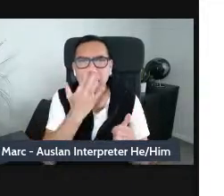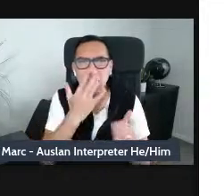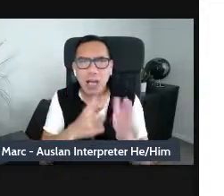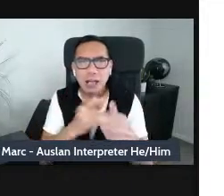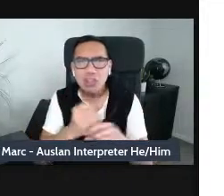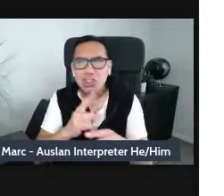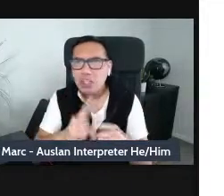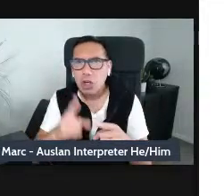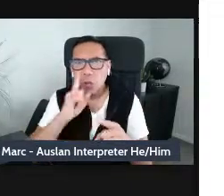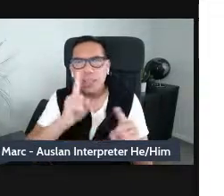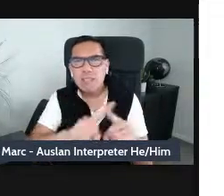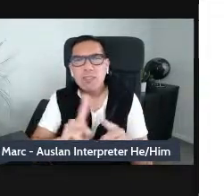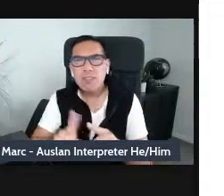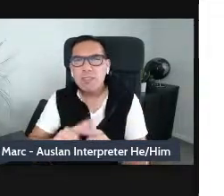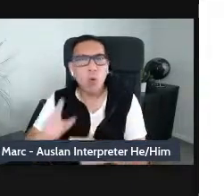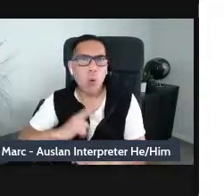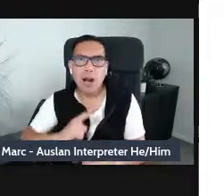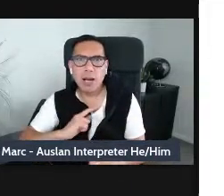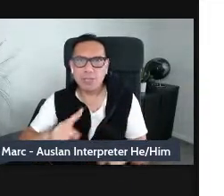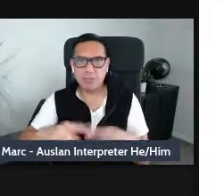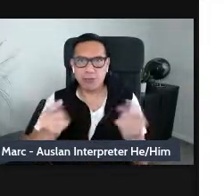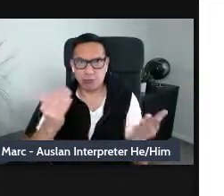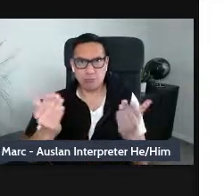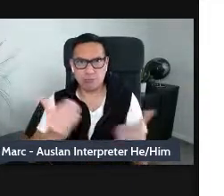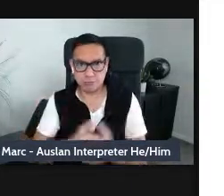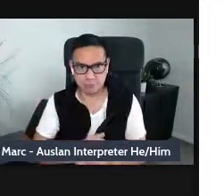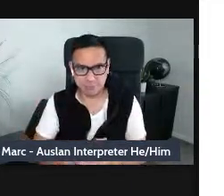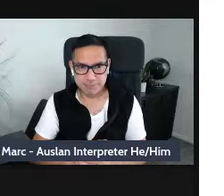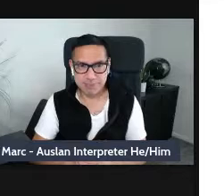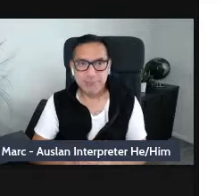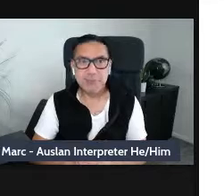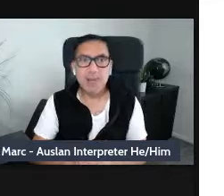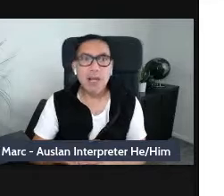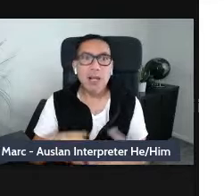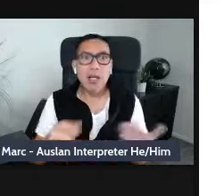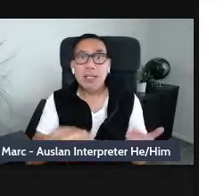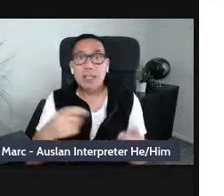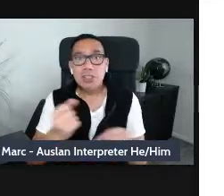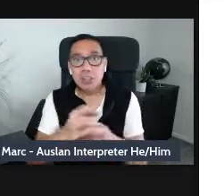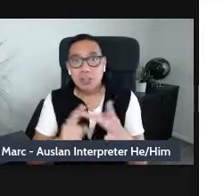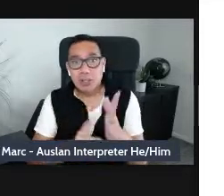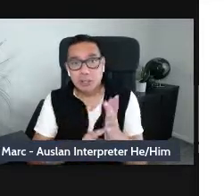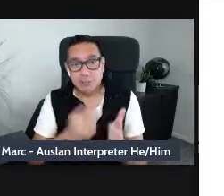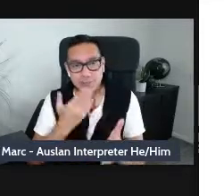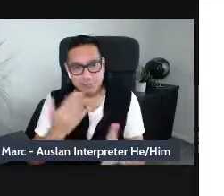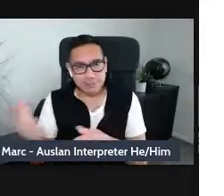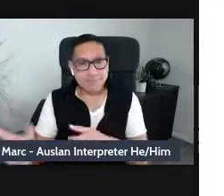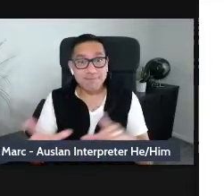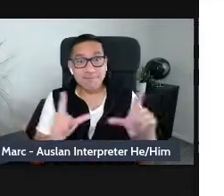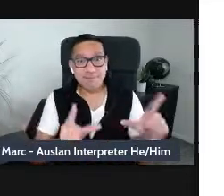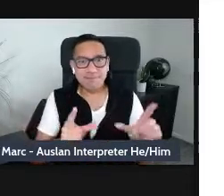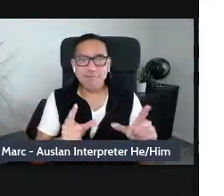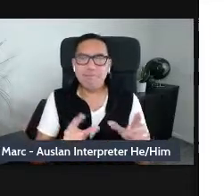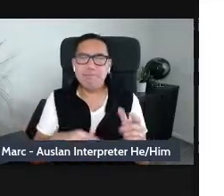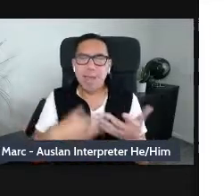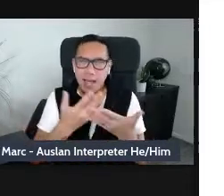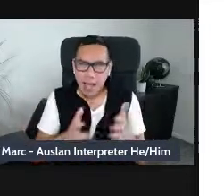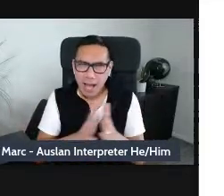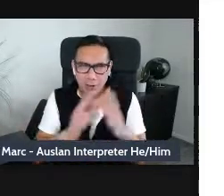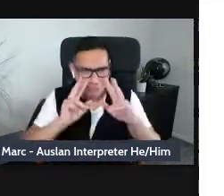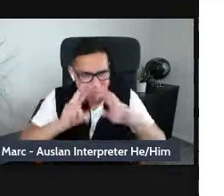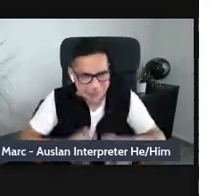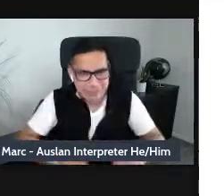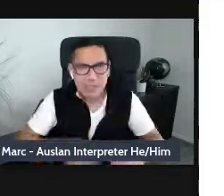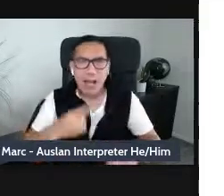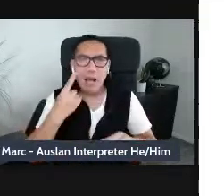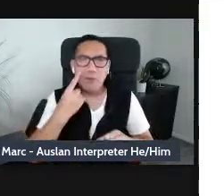could be. All right, next one, Jill. So the next way I tried to look at it was to actually look at the proteins with like